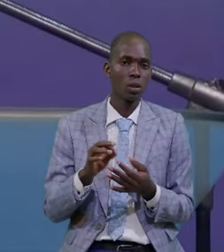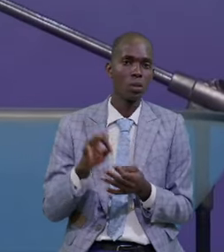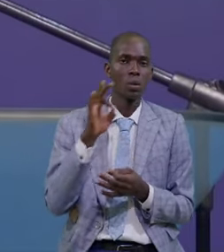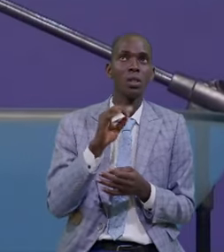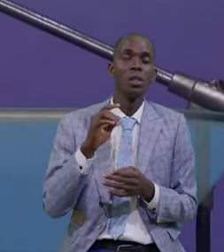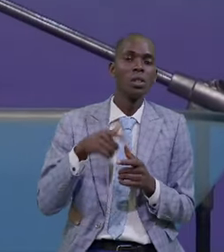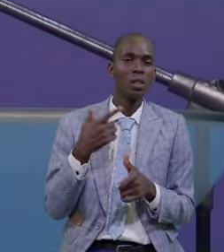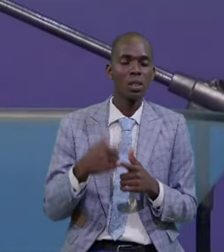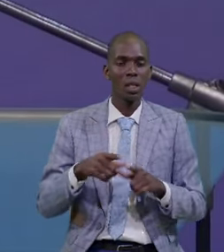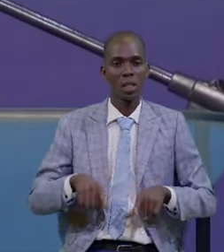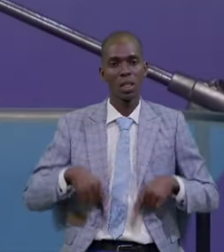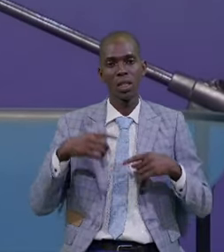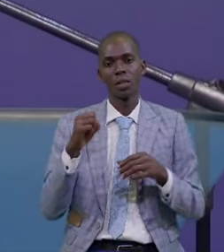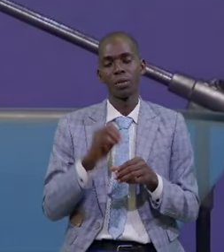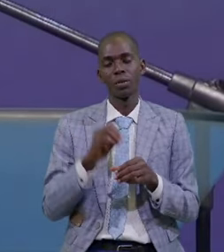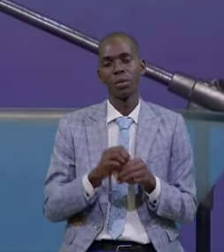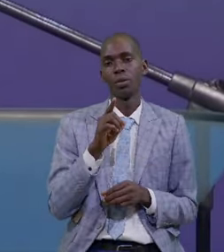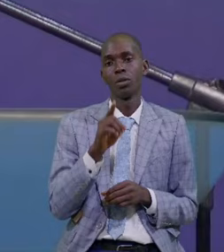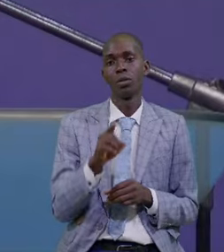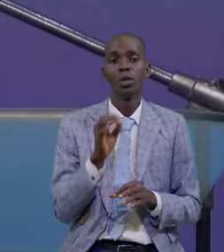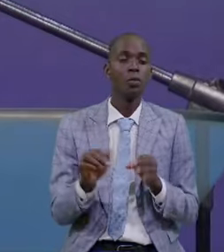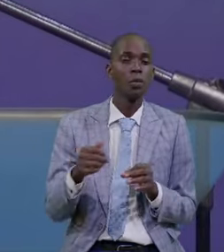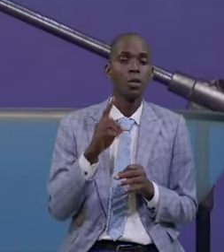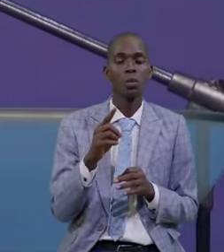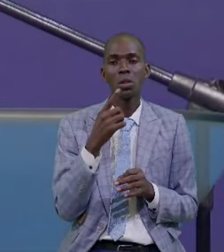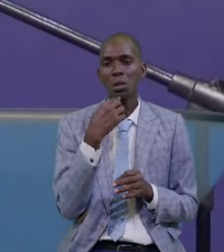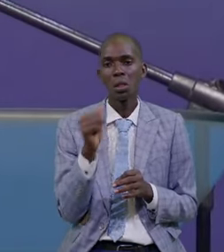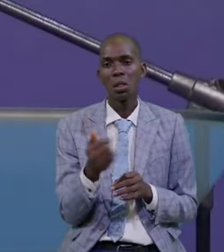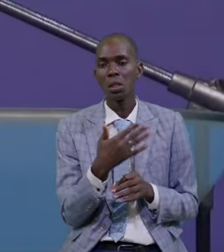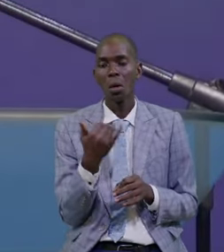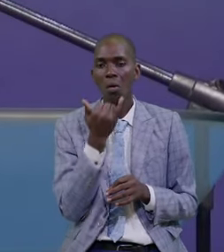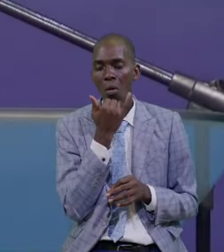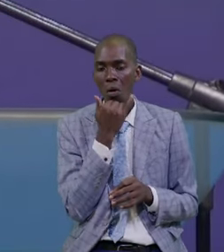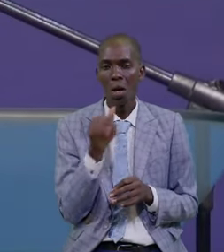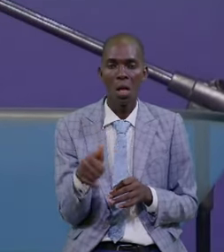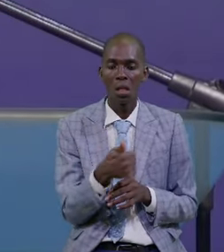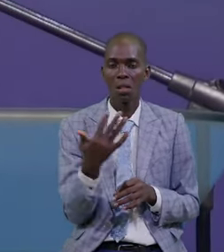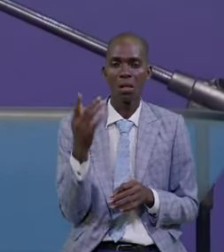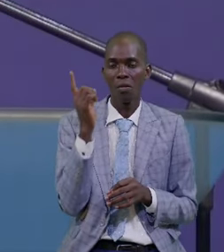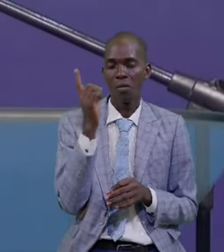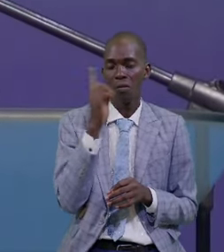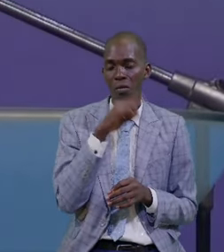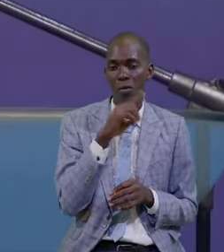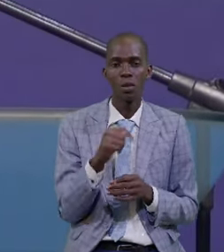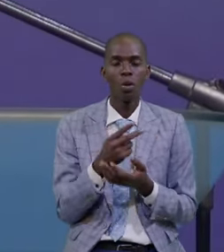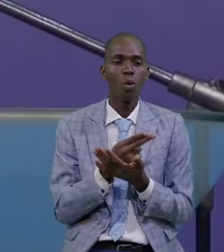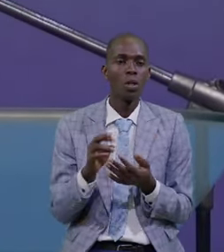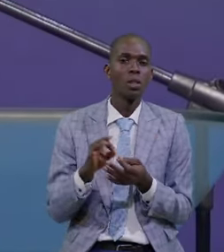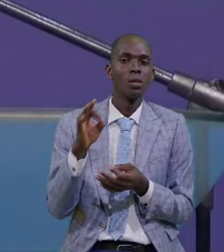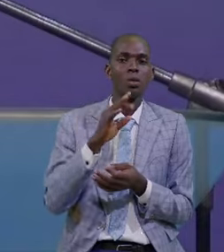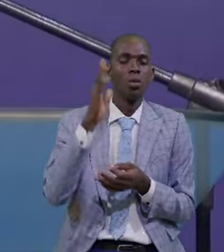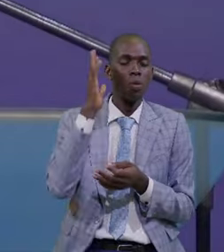you. If anybody is saying something wrong, something erroneous, something false, the Holy Spirit will alert